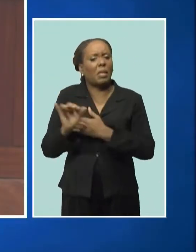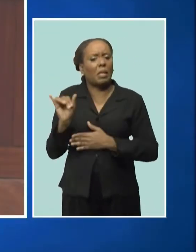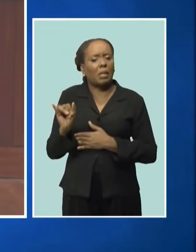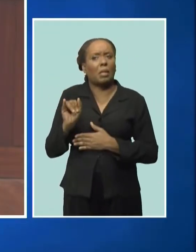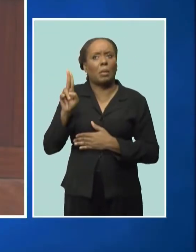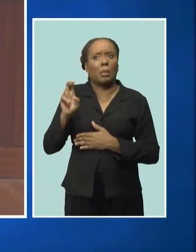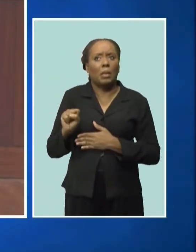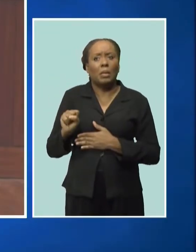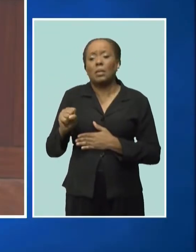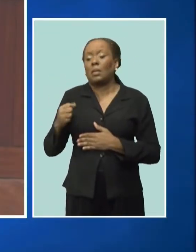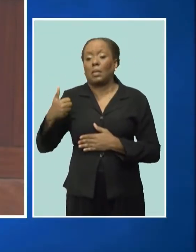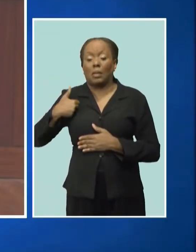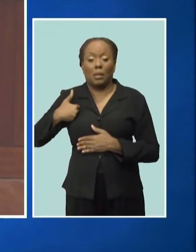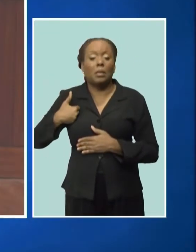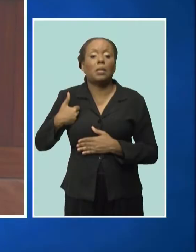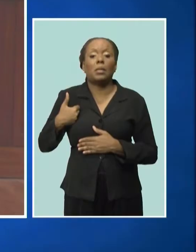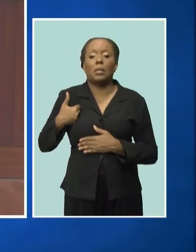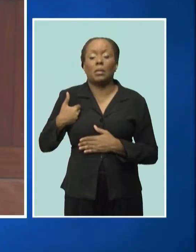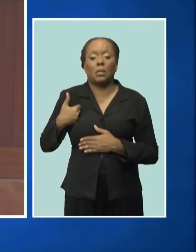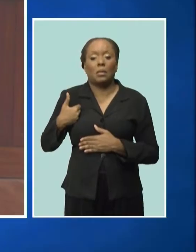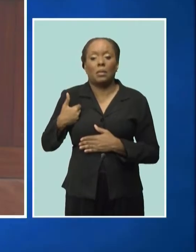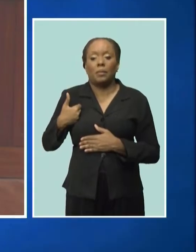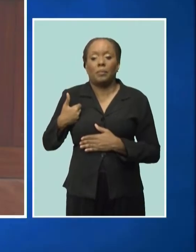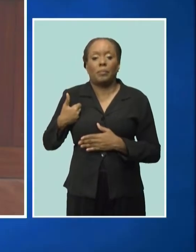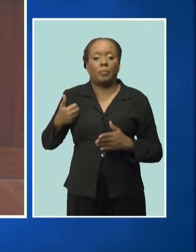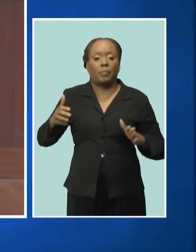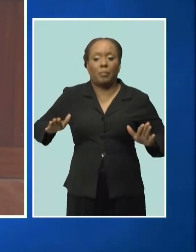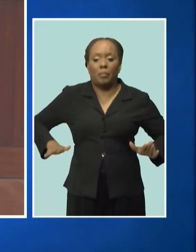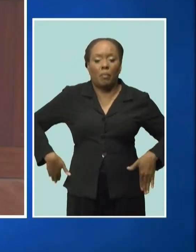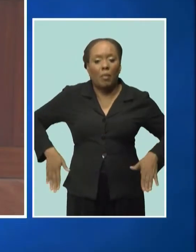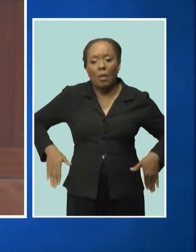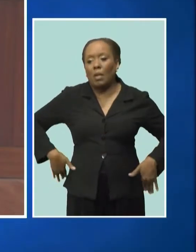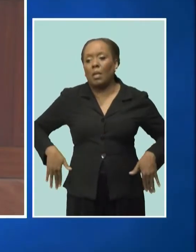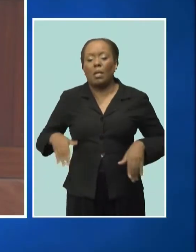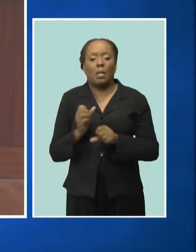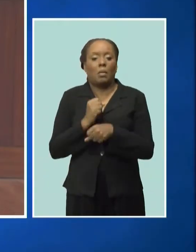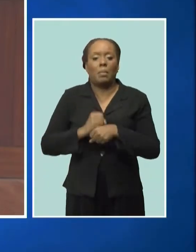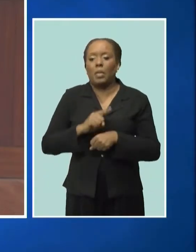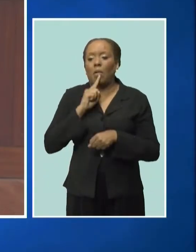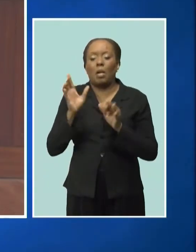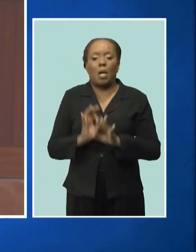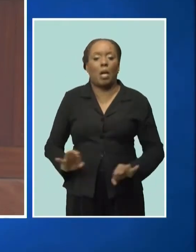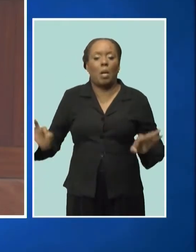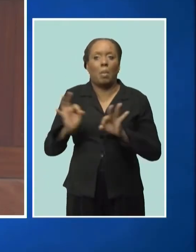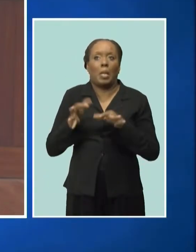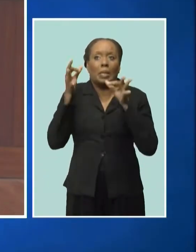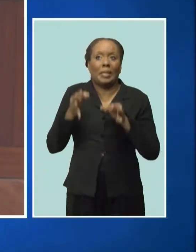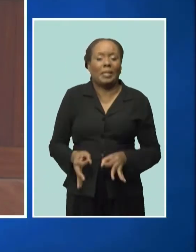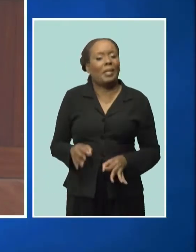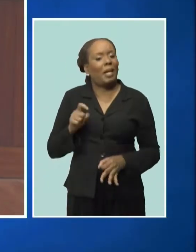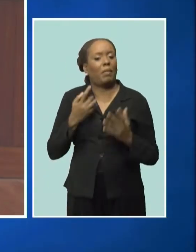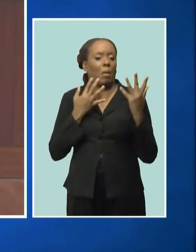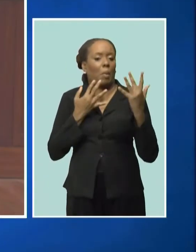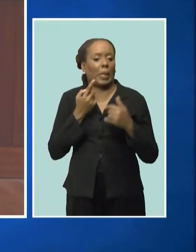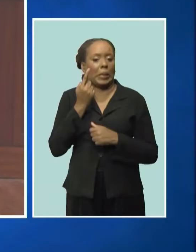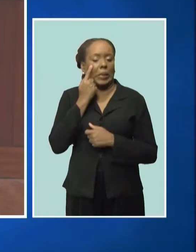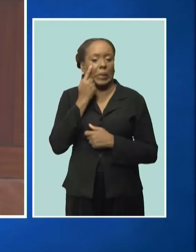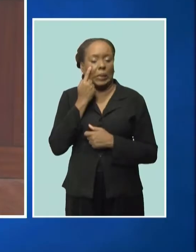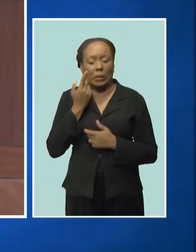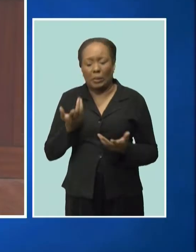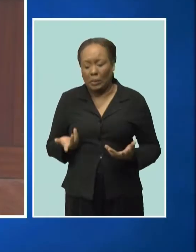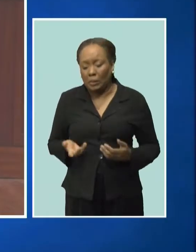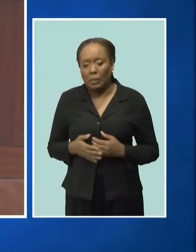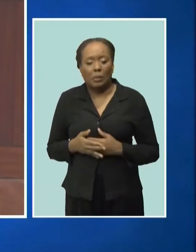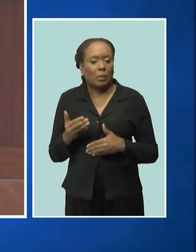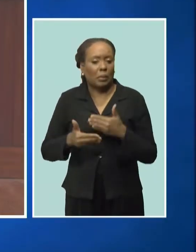like Canada, who have not yet made some key decisions that are still being awaited. We'll have to wait to see where they